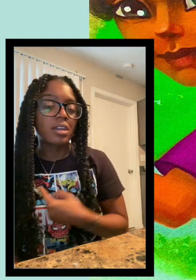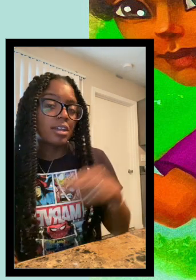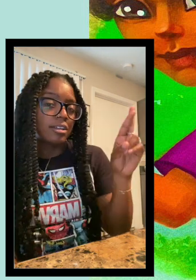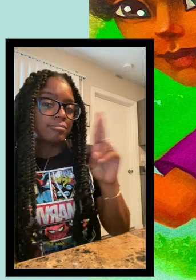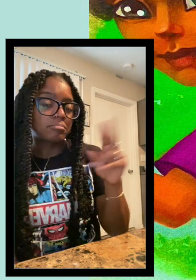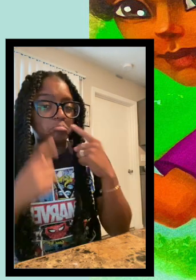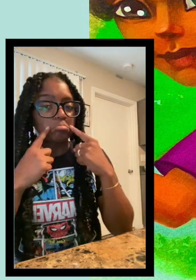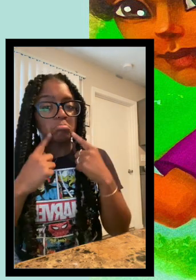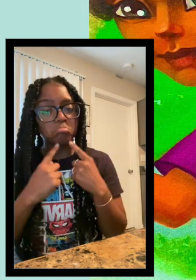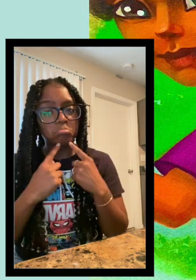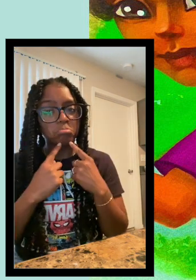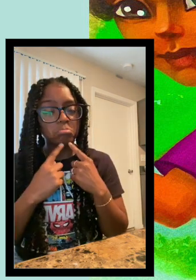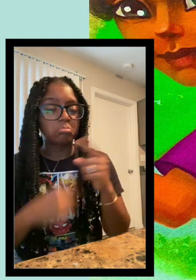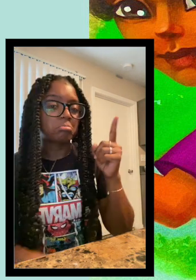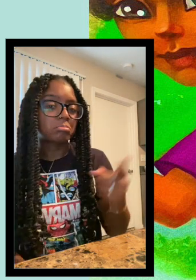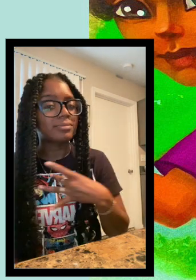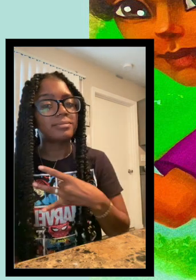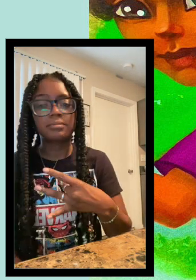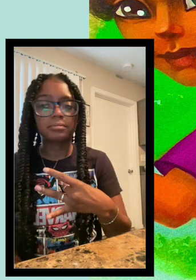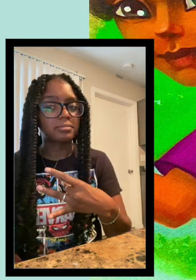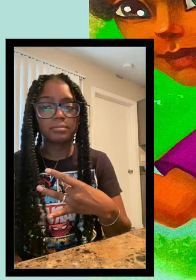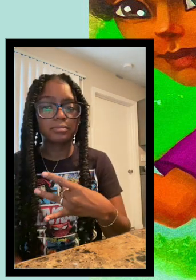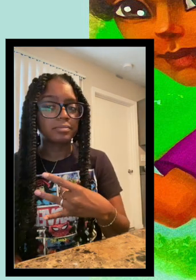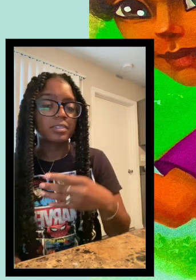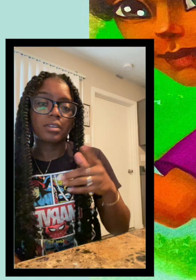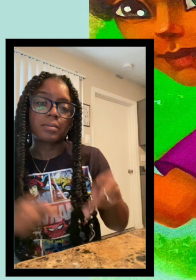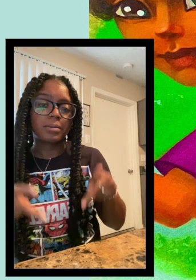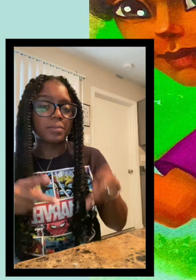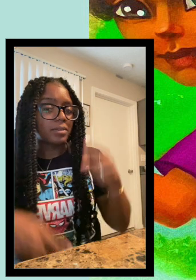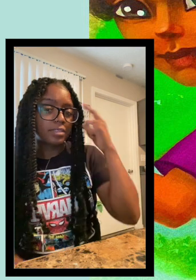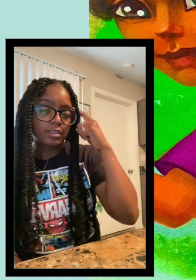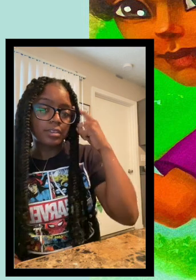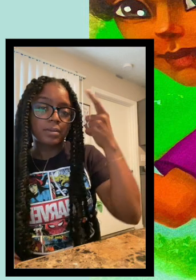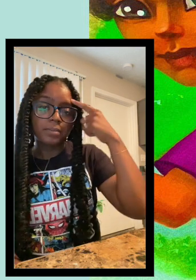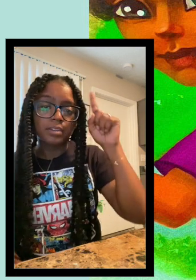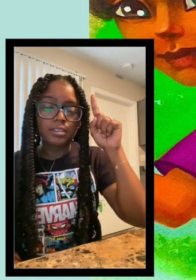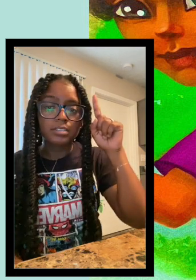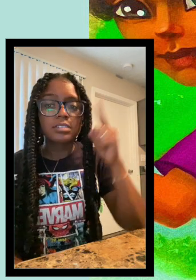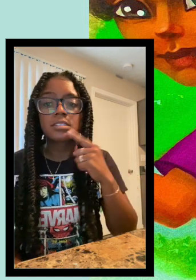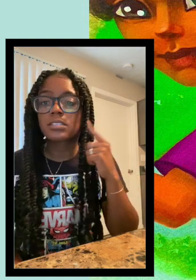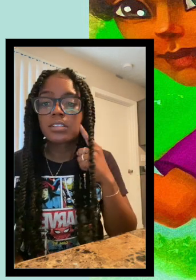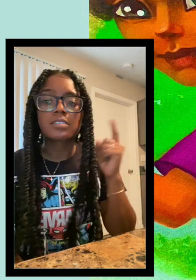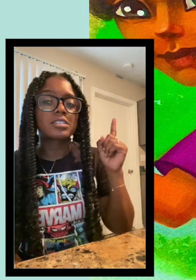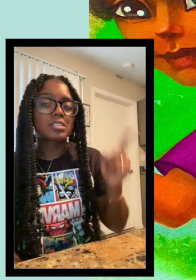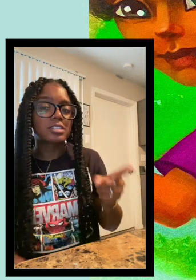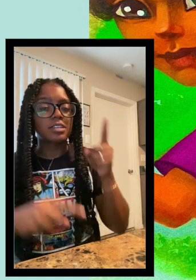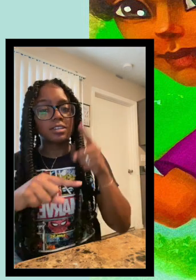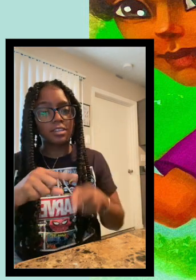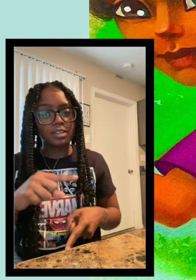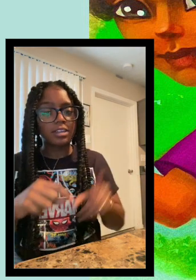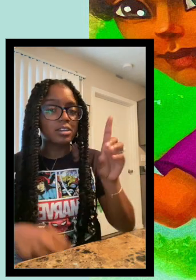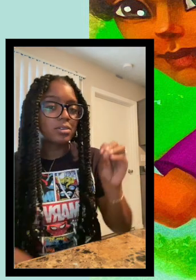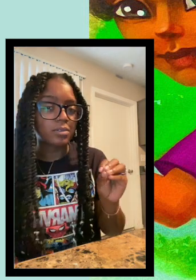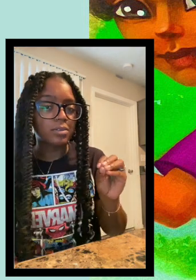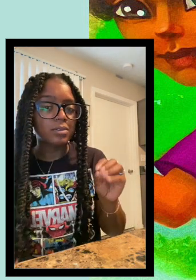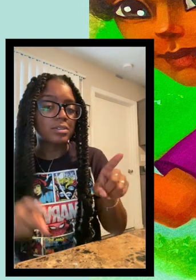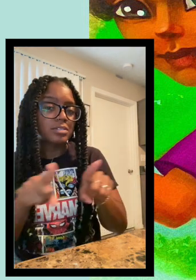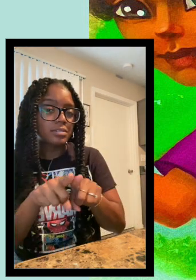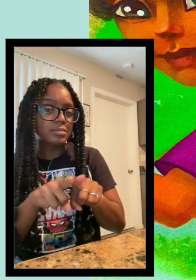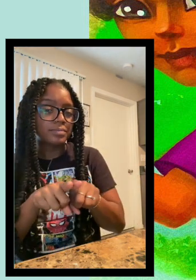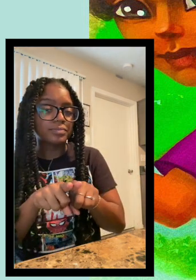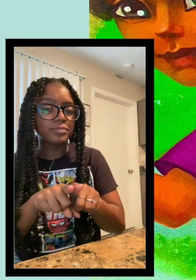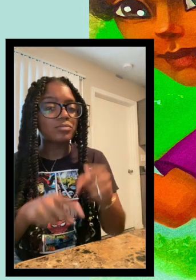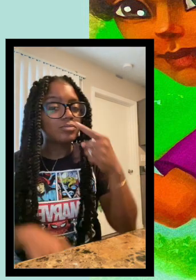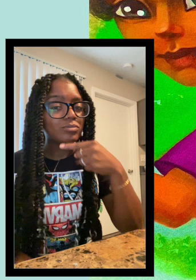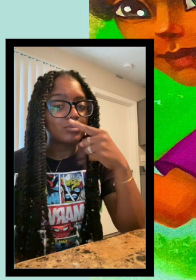saying. Rochelle frowned. She did not like that people thought that because she was deaf, that she is not able